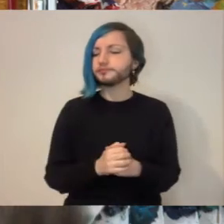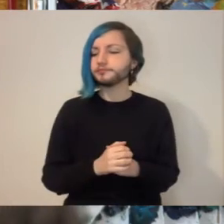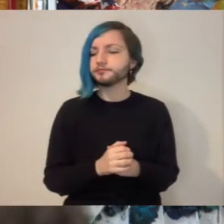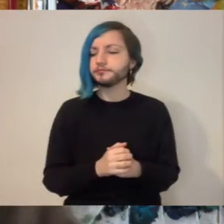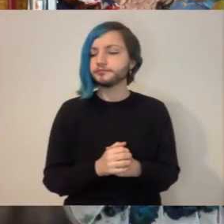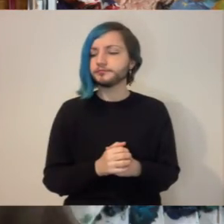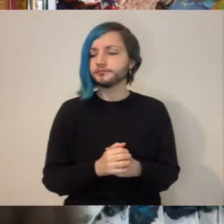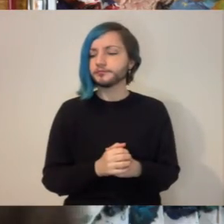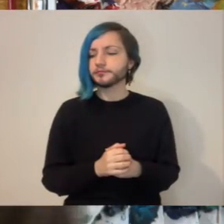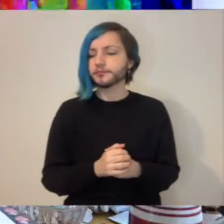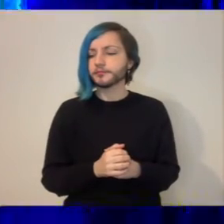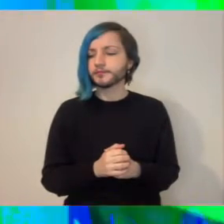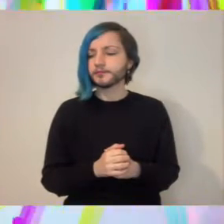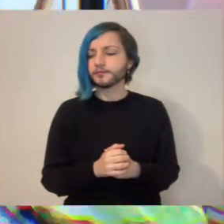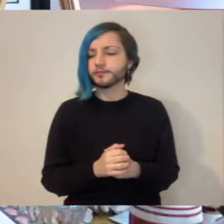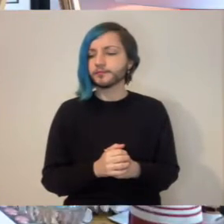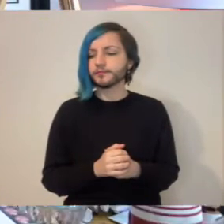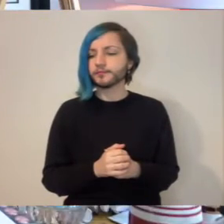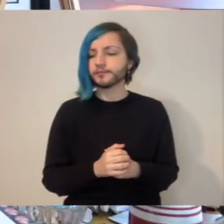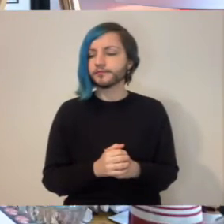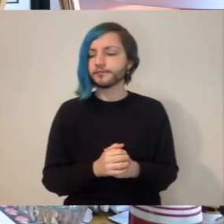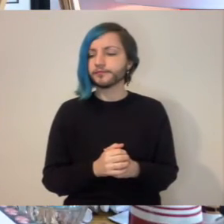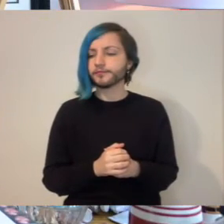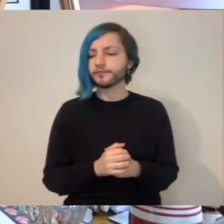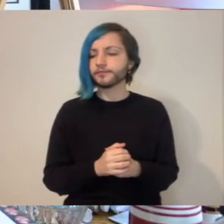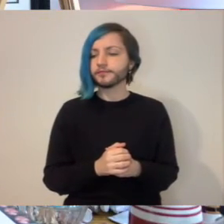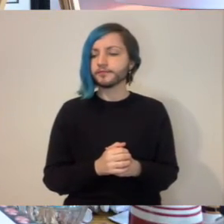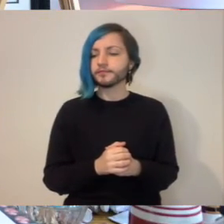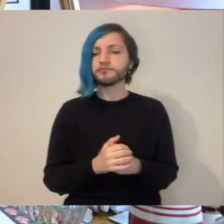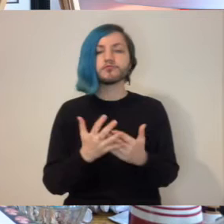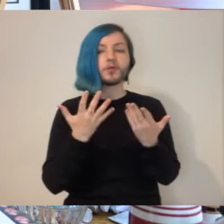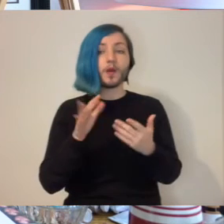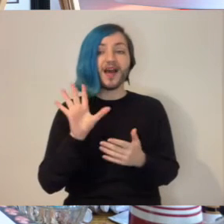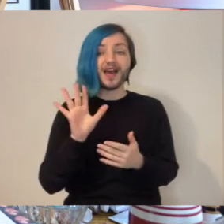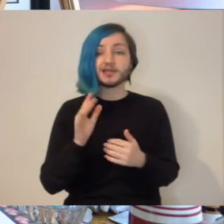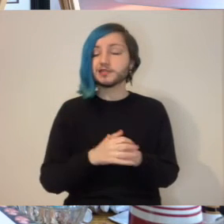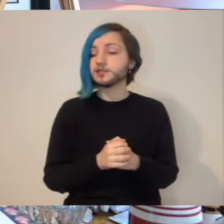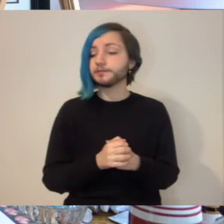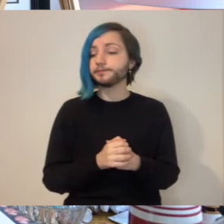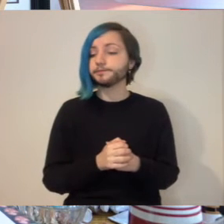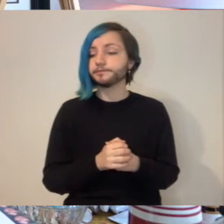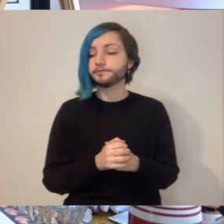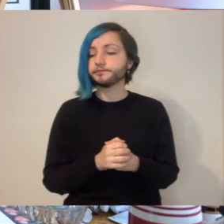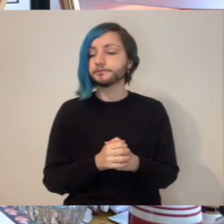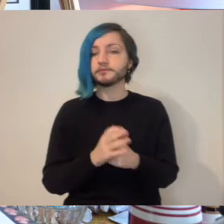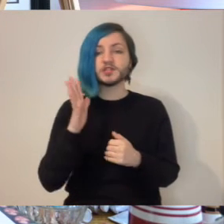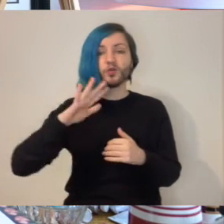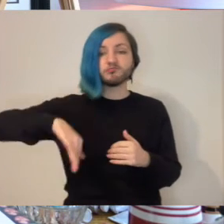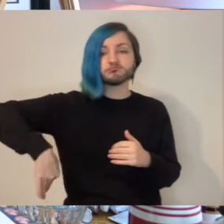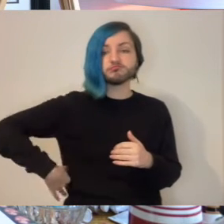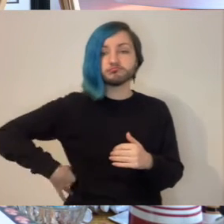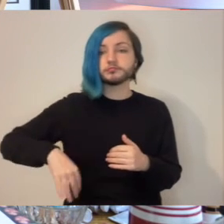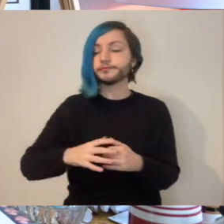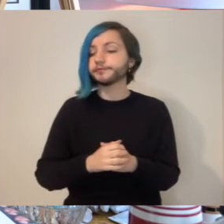Let's just put her. We'll just kind of go in with the hand, just so we got an idea. It's